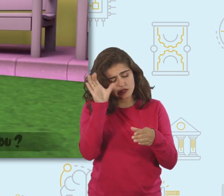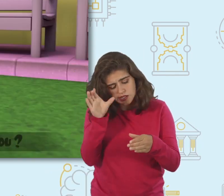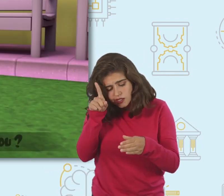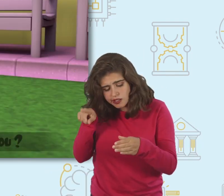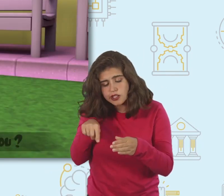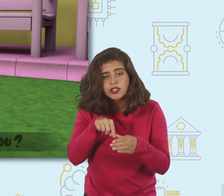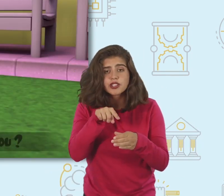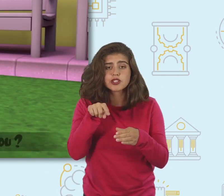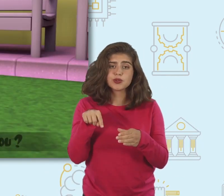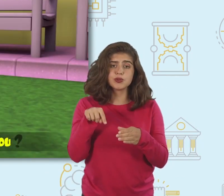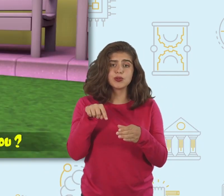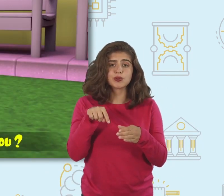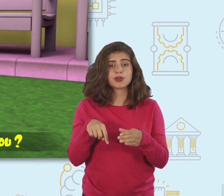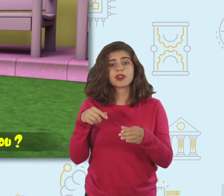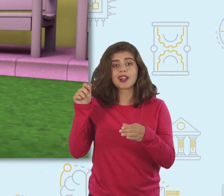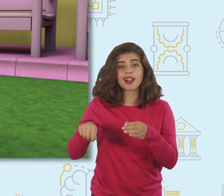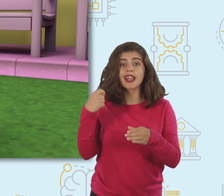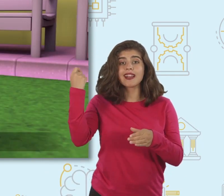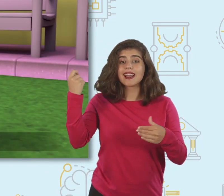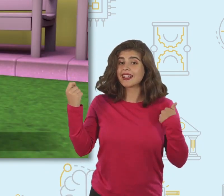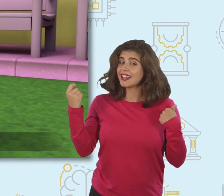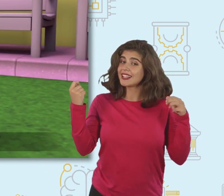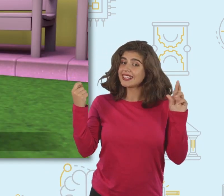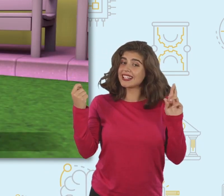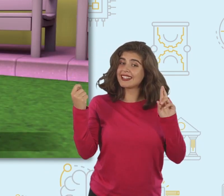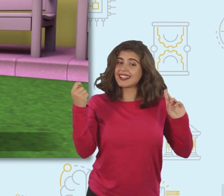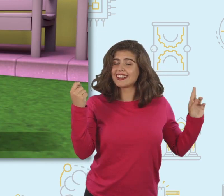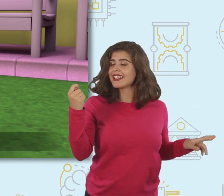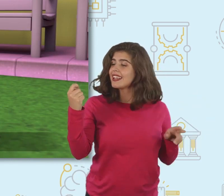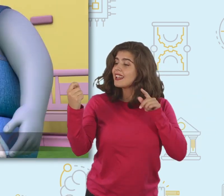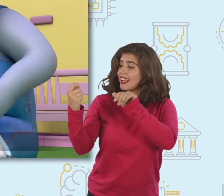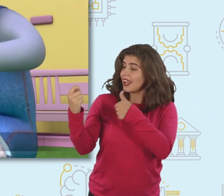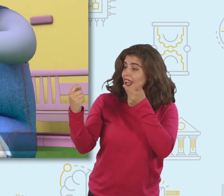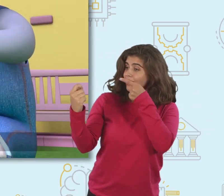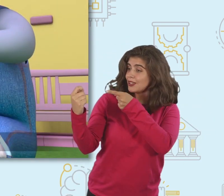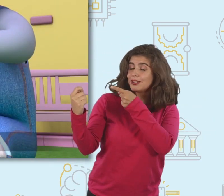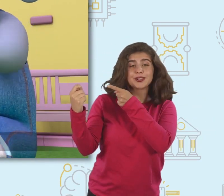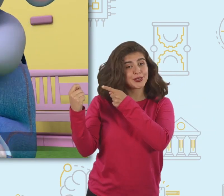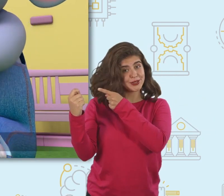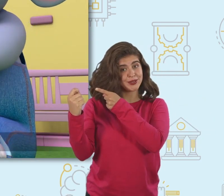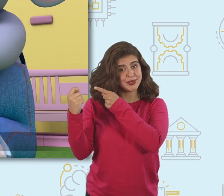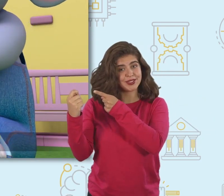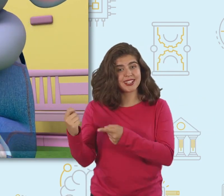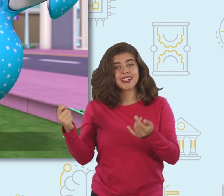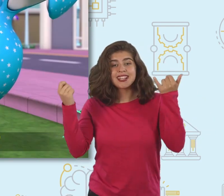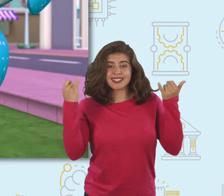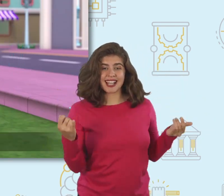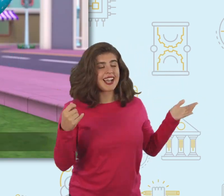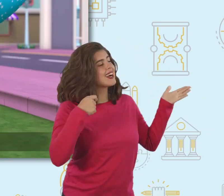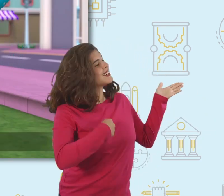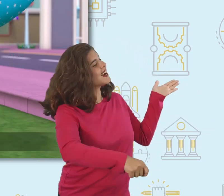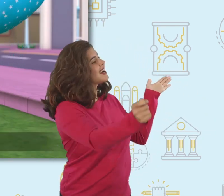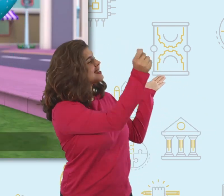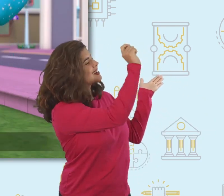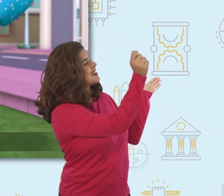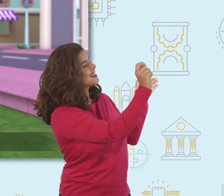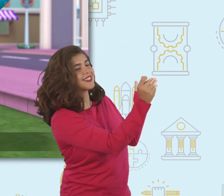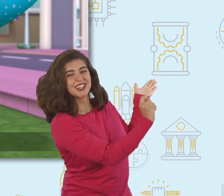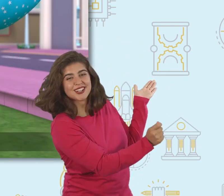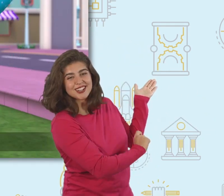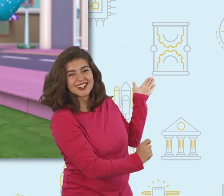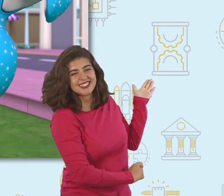Blue crayon, where are you? Here I am, how do you do? I will